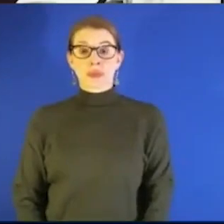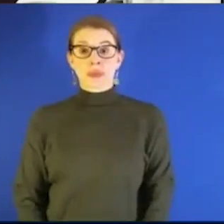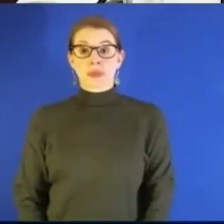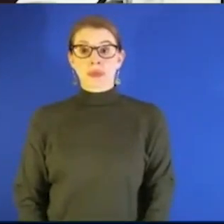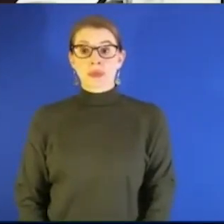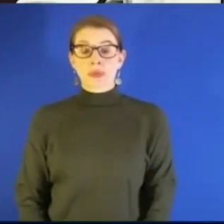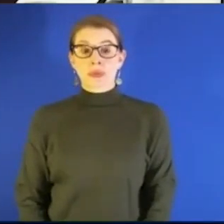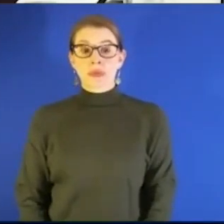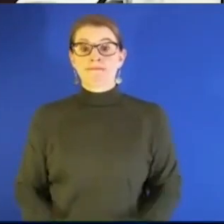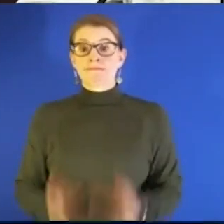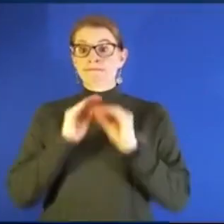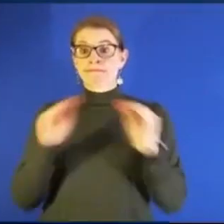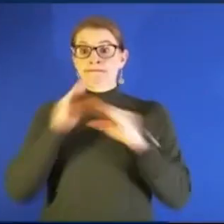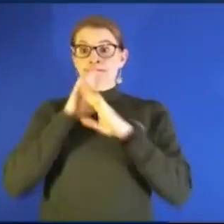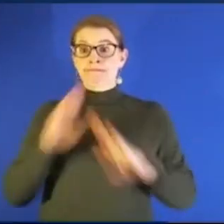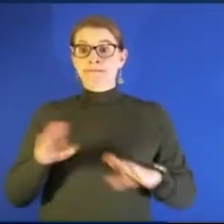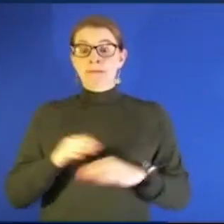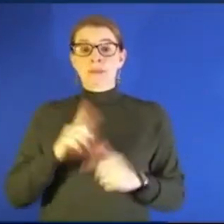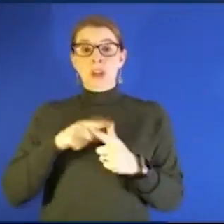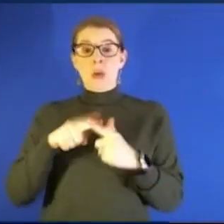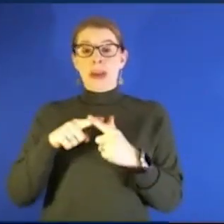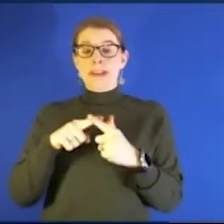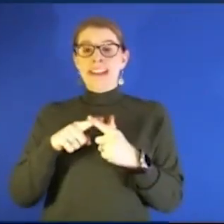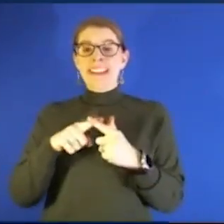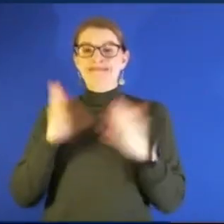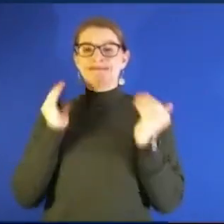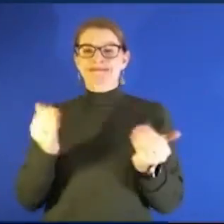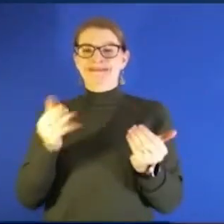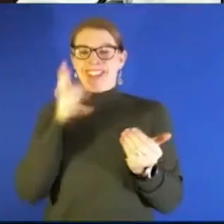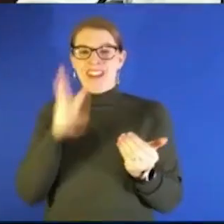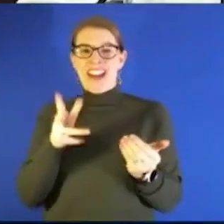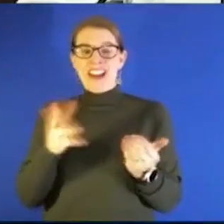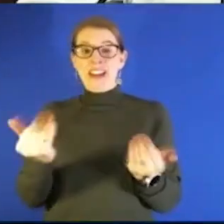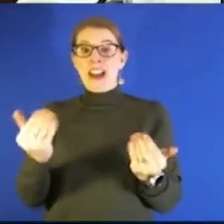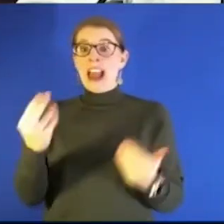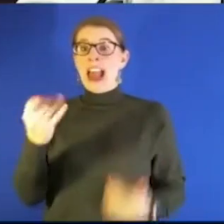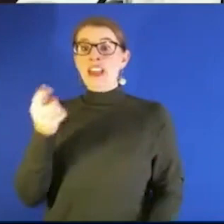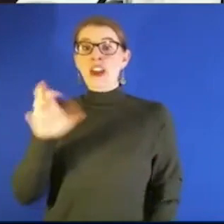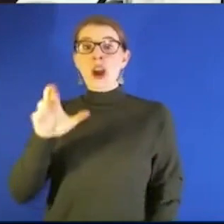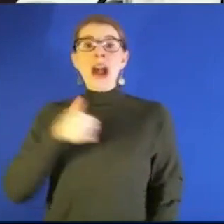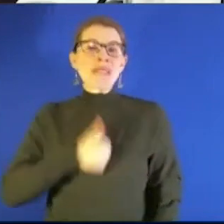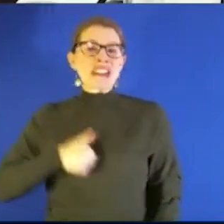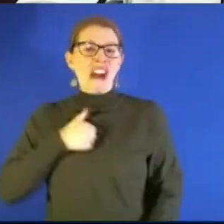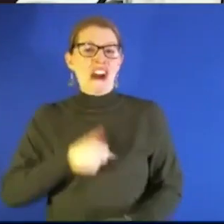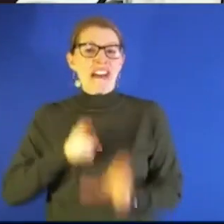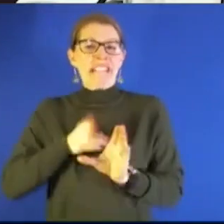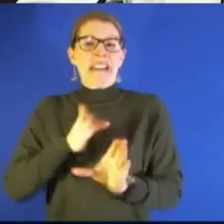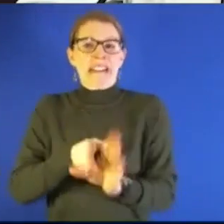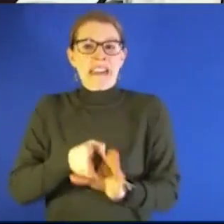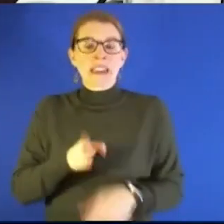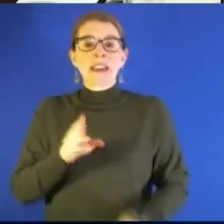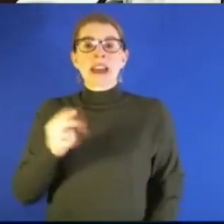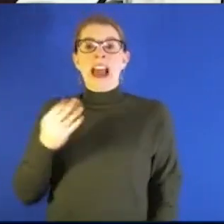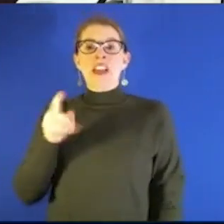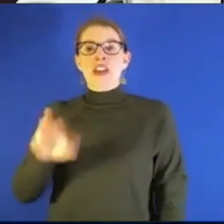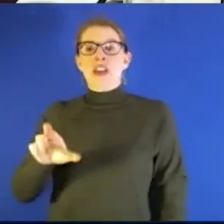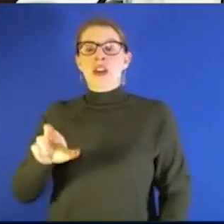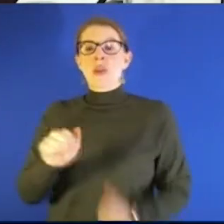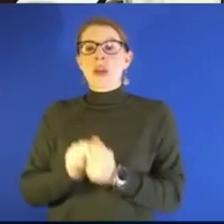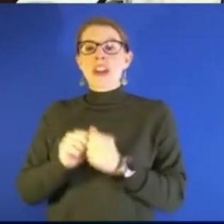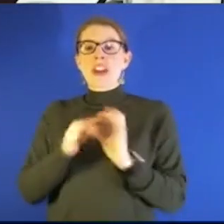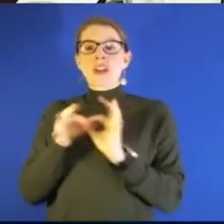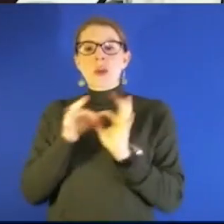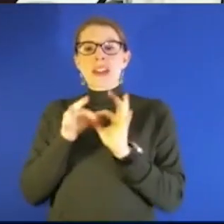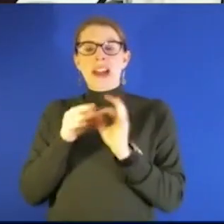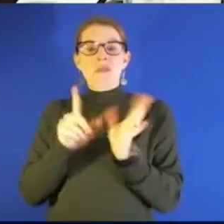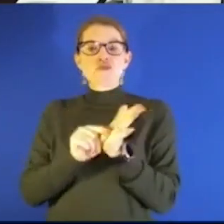Okay, we are good. Okay. Yes, go ahead, Heather. Oh, I'm sorry. Heather Hollingsworth with the Associated Press. Could you talk to